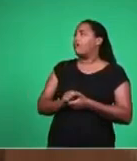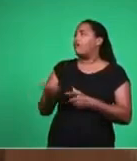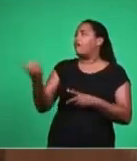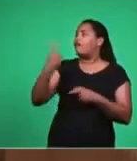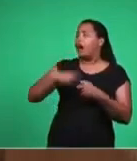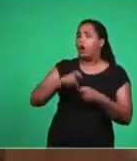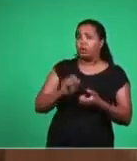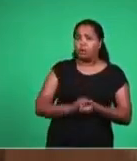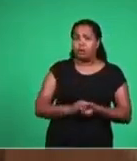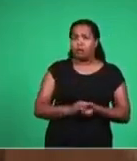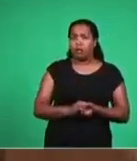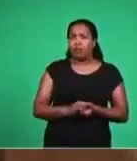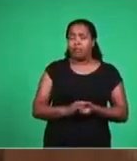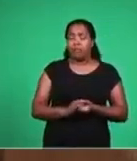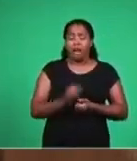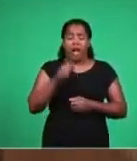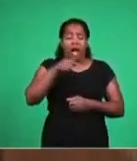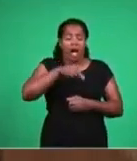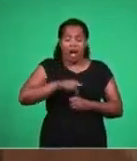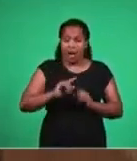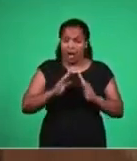Return, O Sulamite.